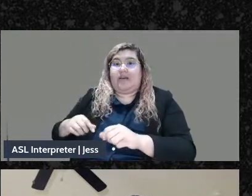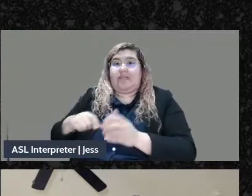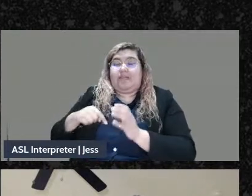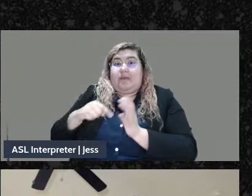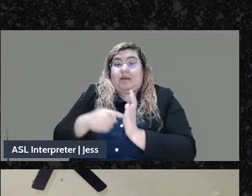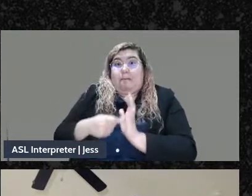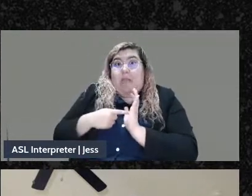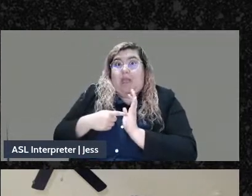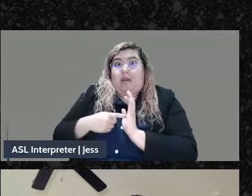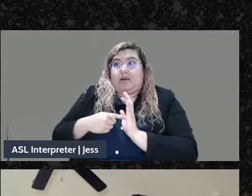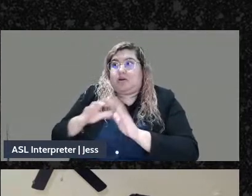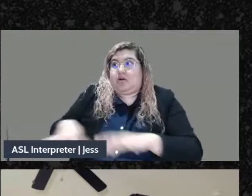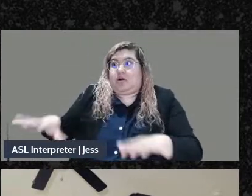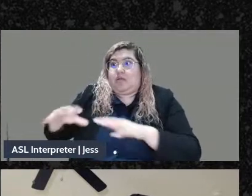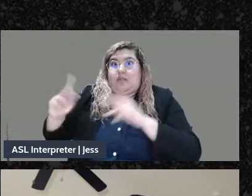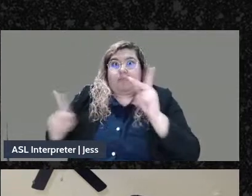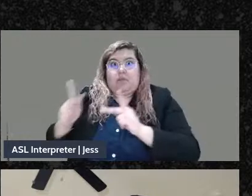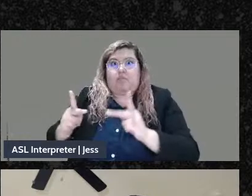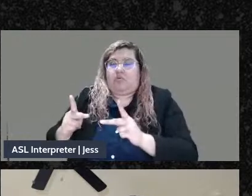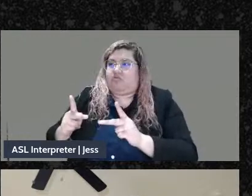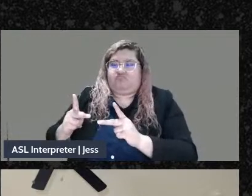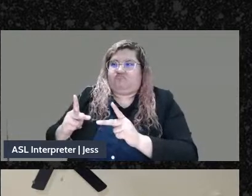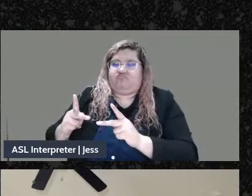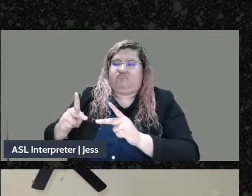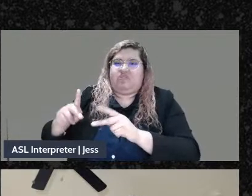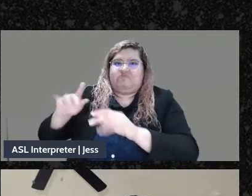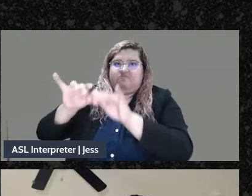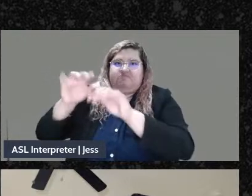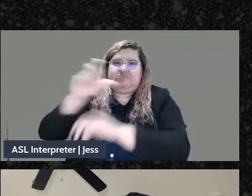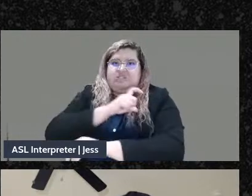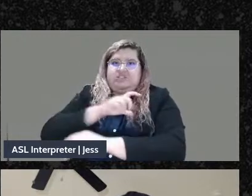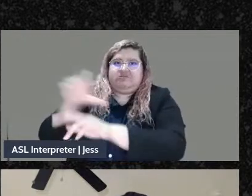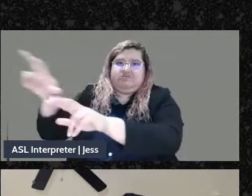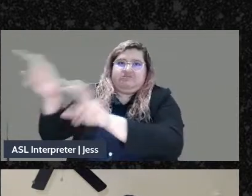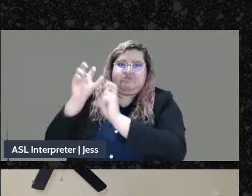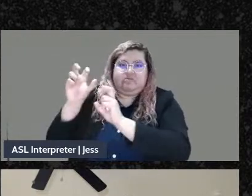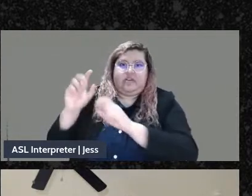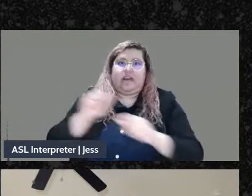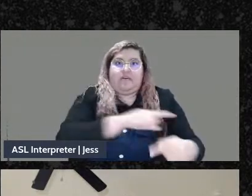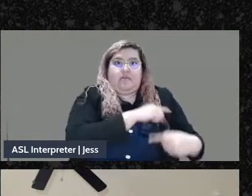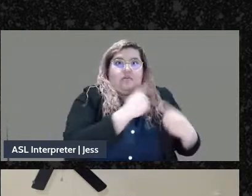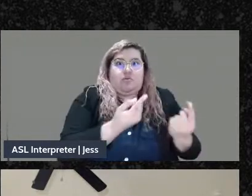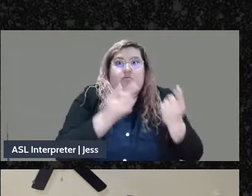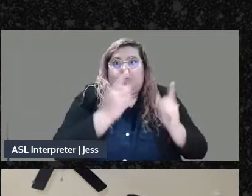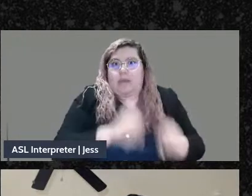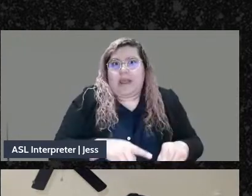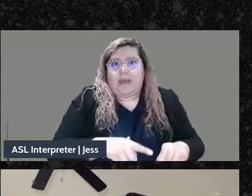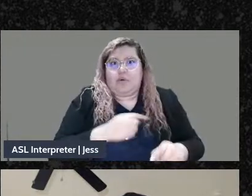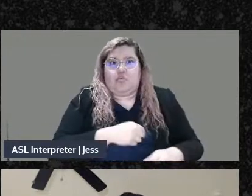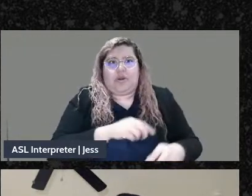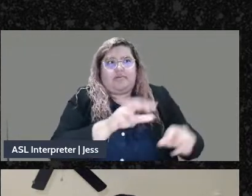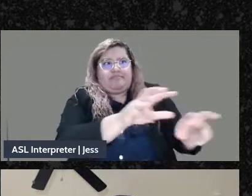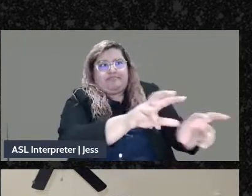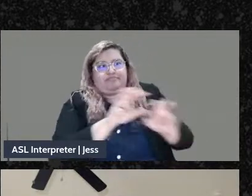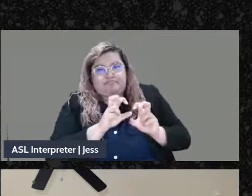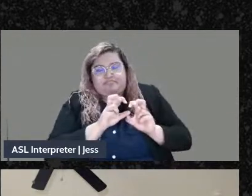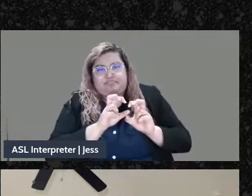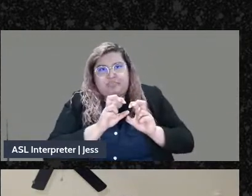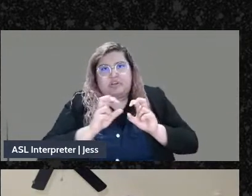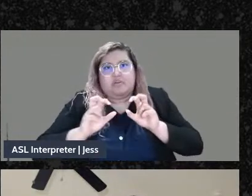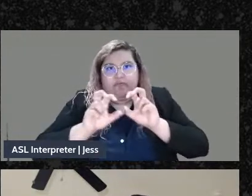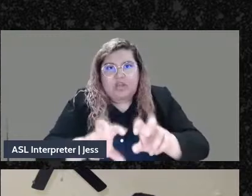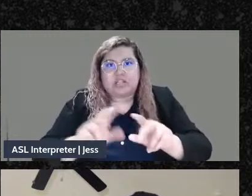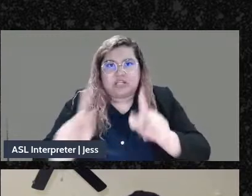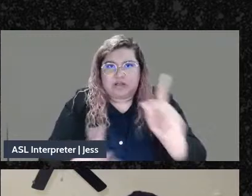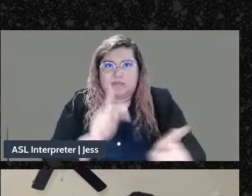the police, and the work we have been doing to really divest from courts, cops, and cages, and invest in our people. And I